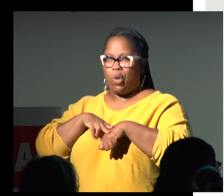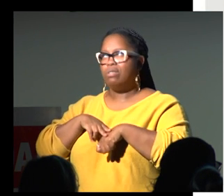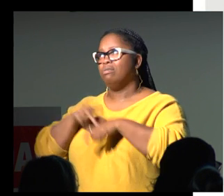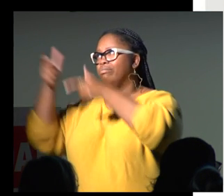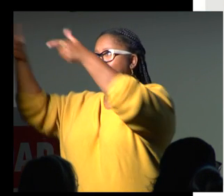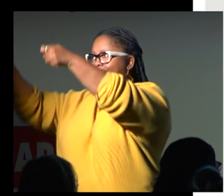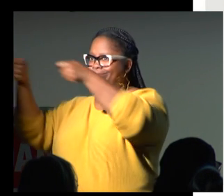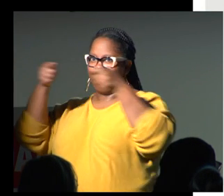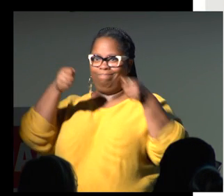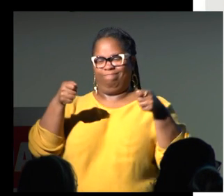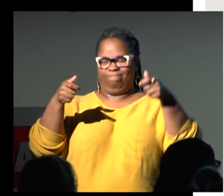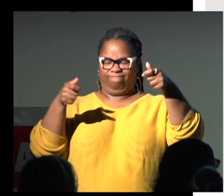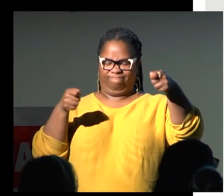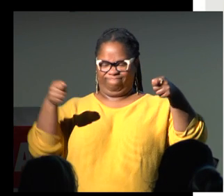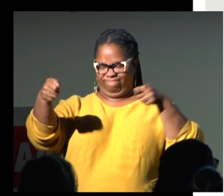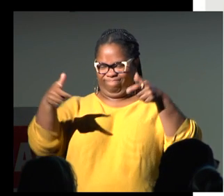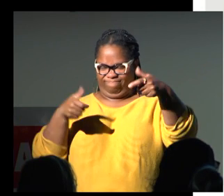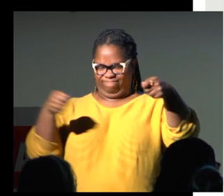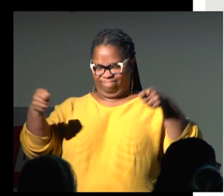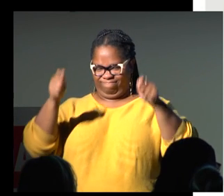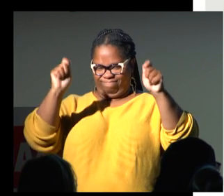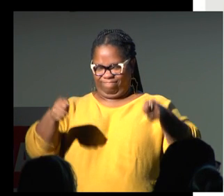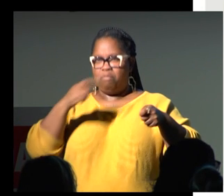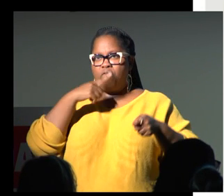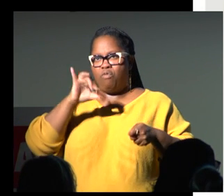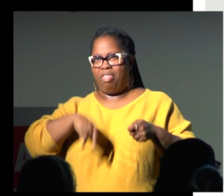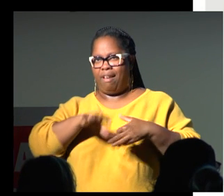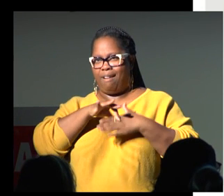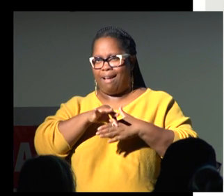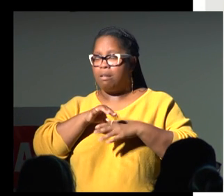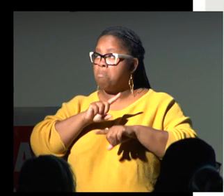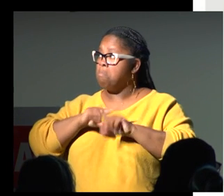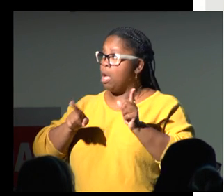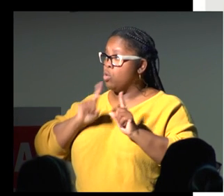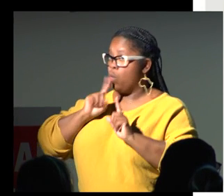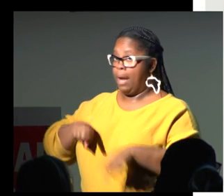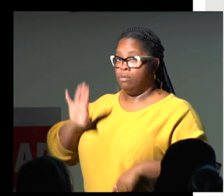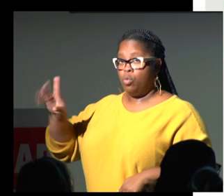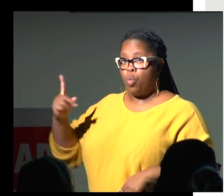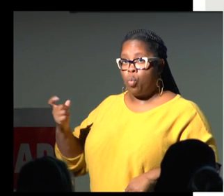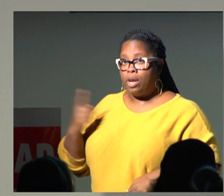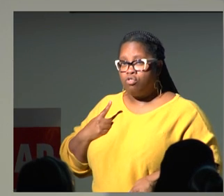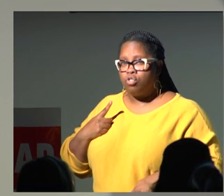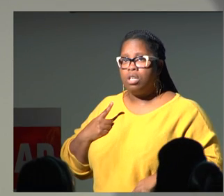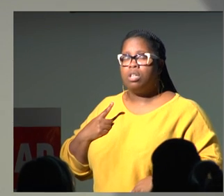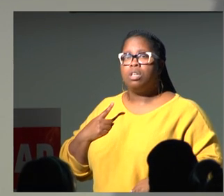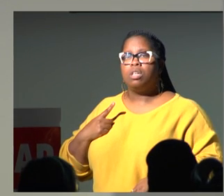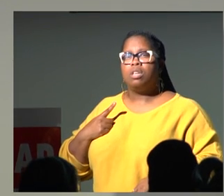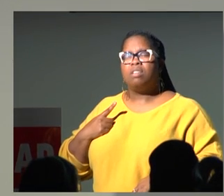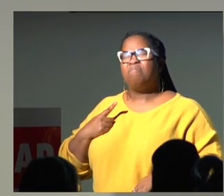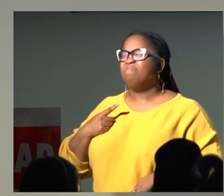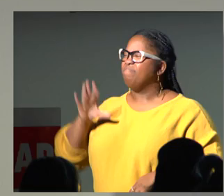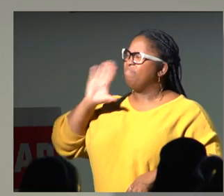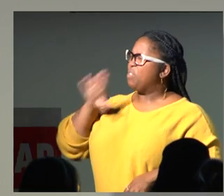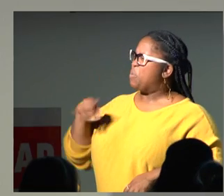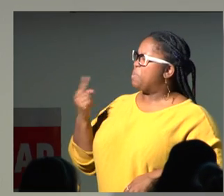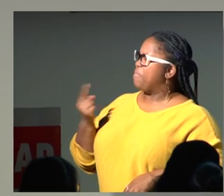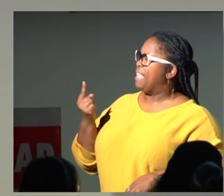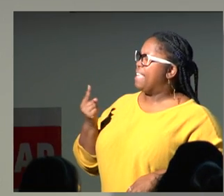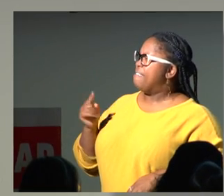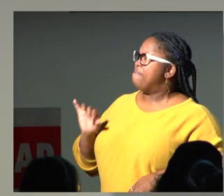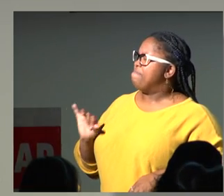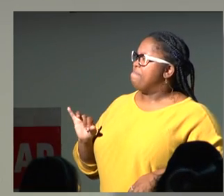into this work in mm-hmm. this context. But to answer your question, you know something?